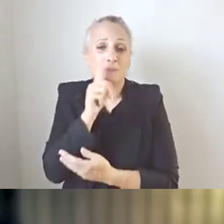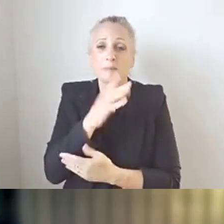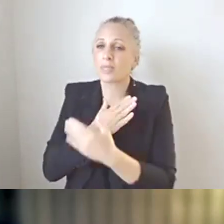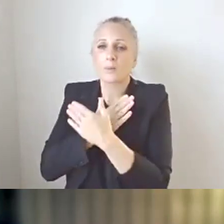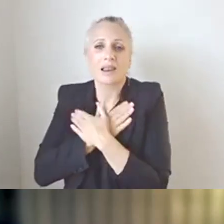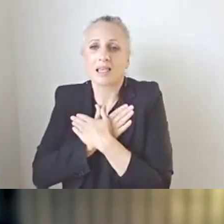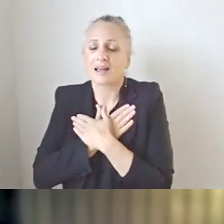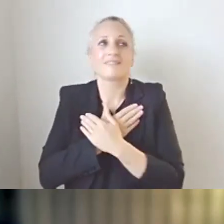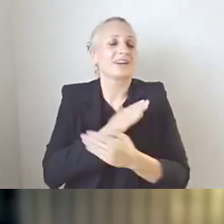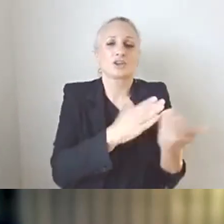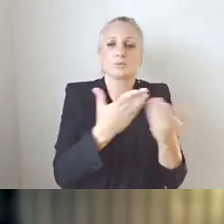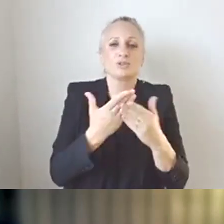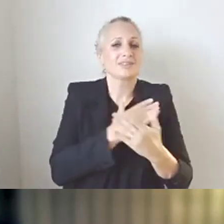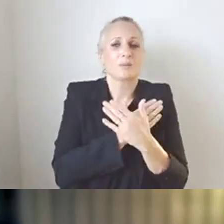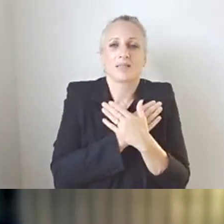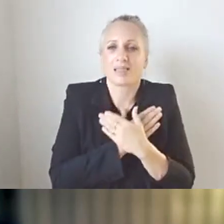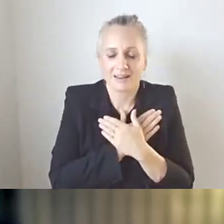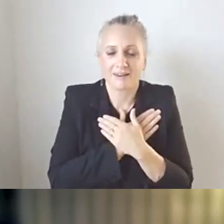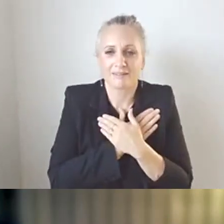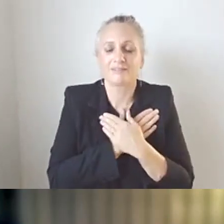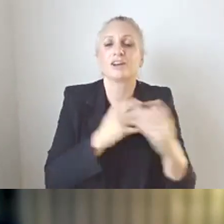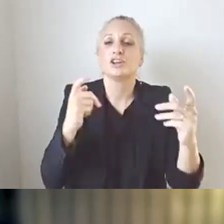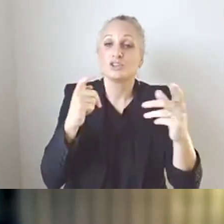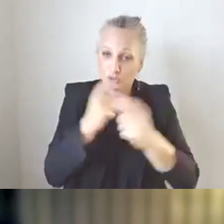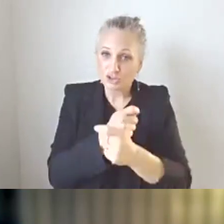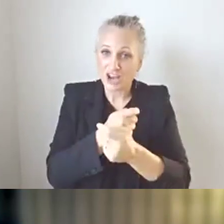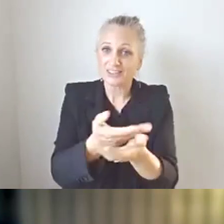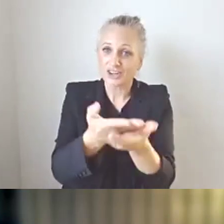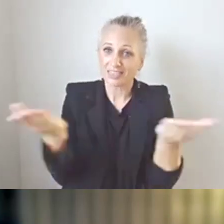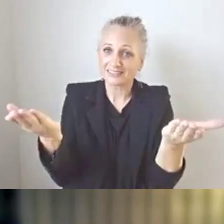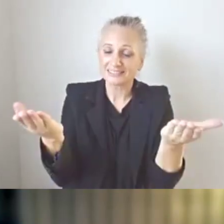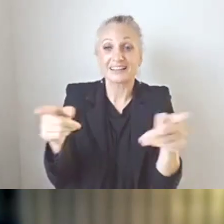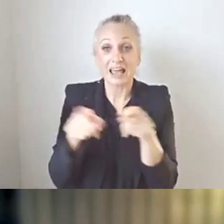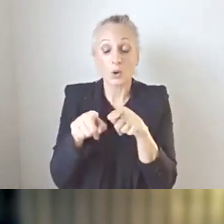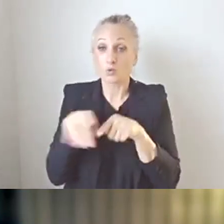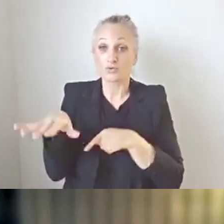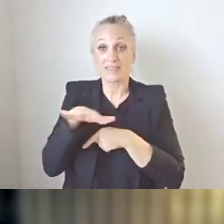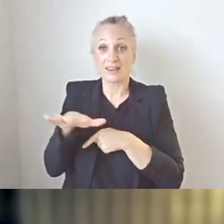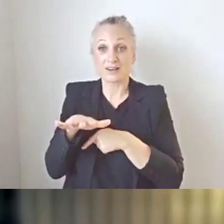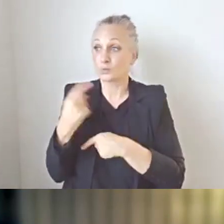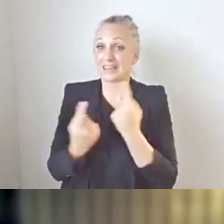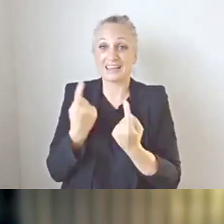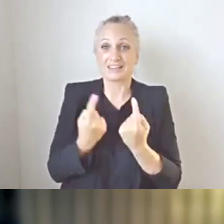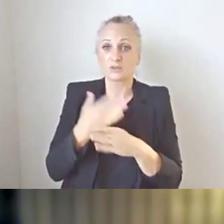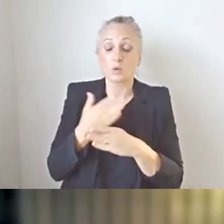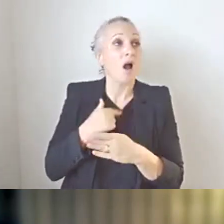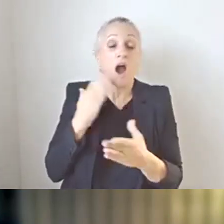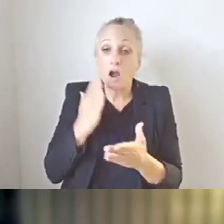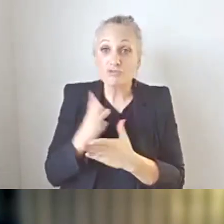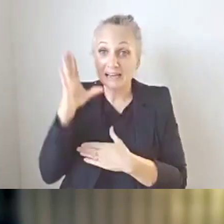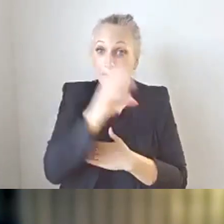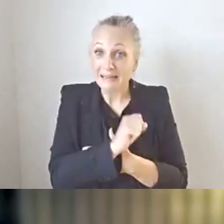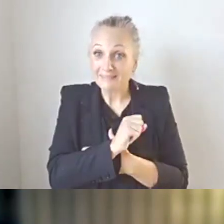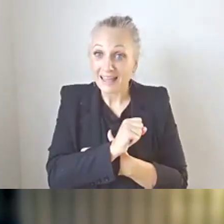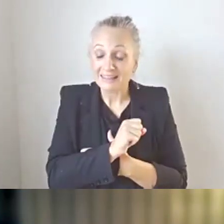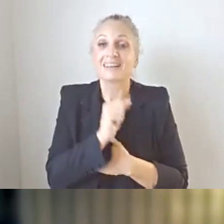these in the platforms that we work in. And I truly believe that if I'm at Microsoft or anywhere else, I would be doing